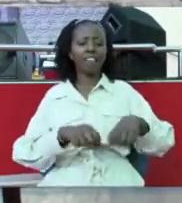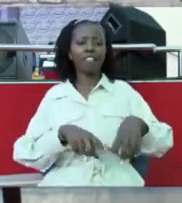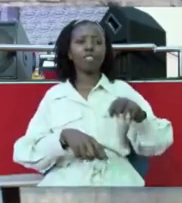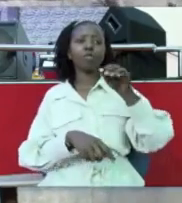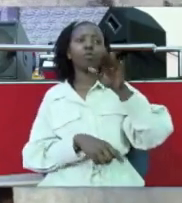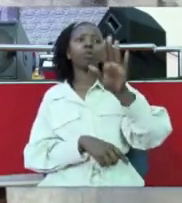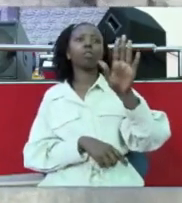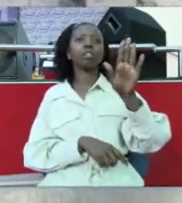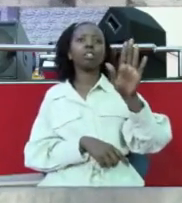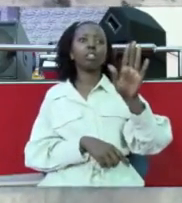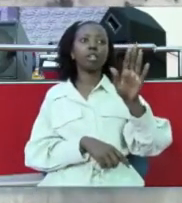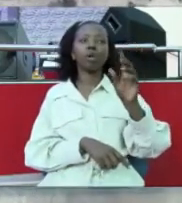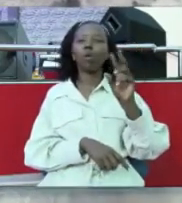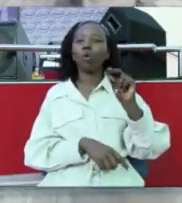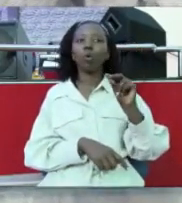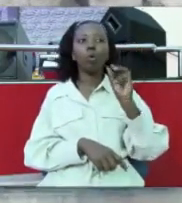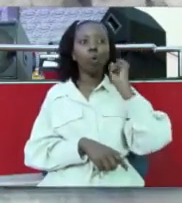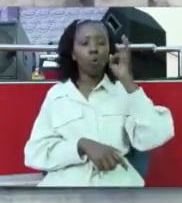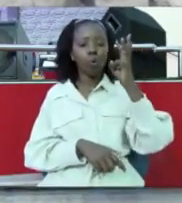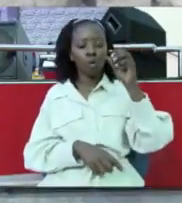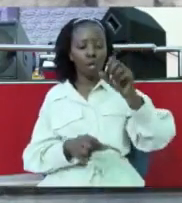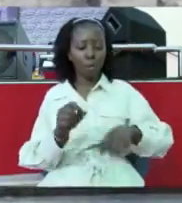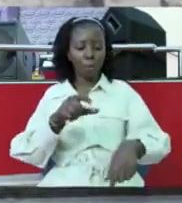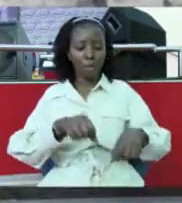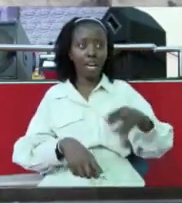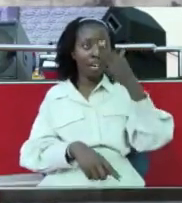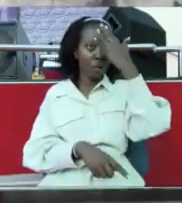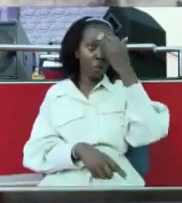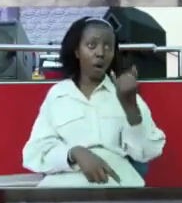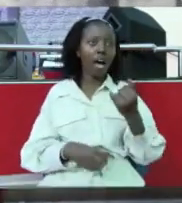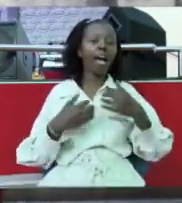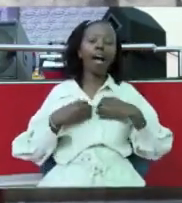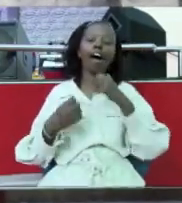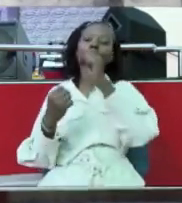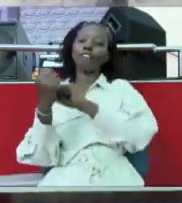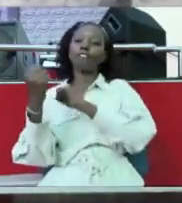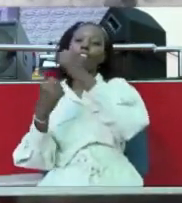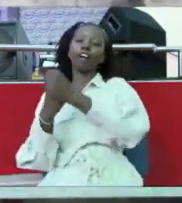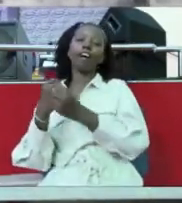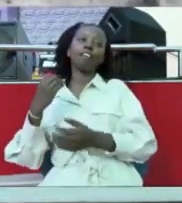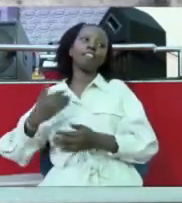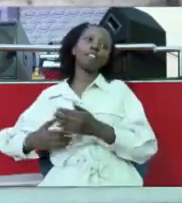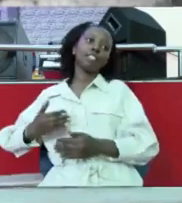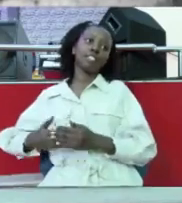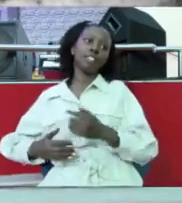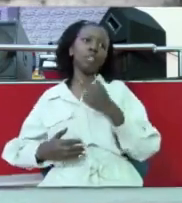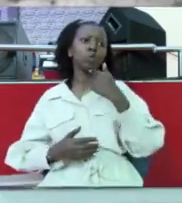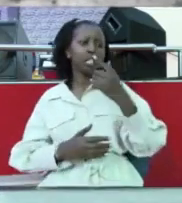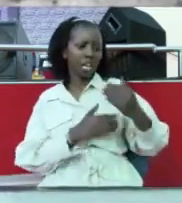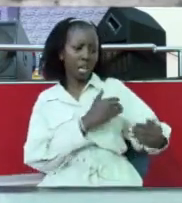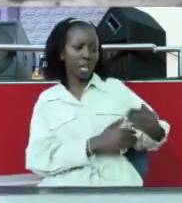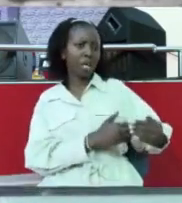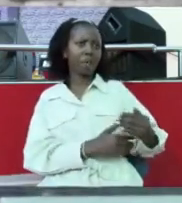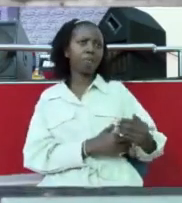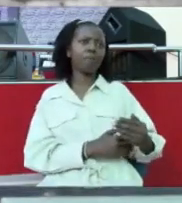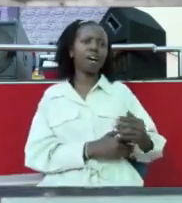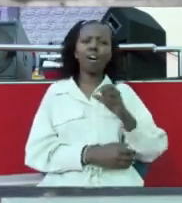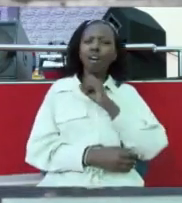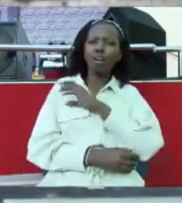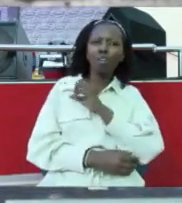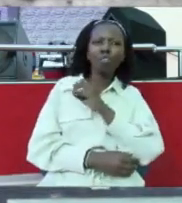They will plant because there is a harvest coming. Tell your neighbor, don't fear